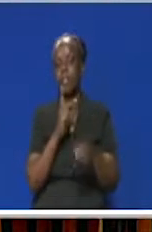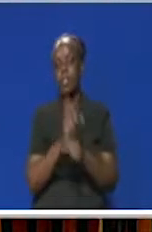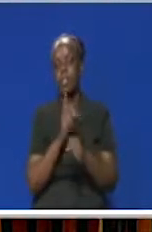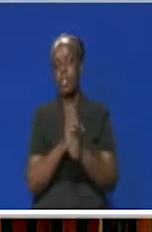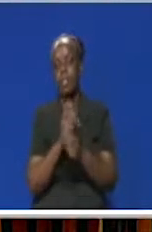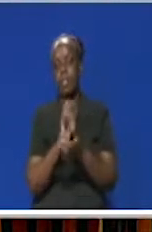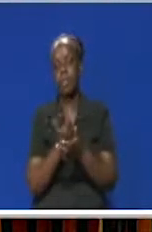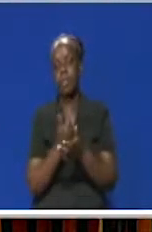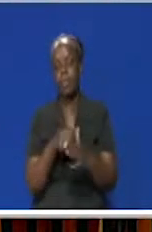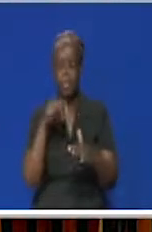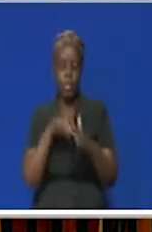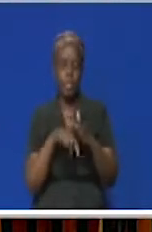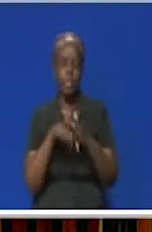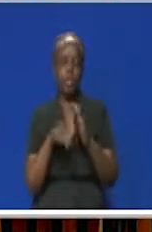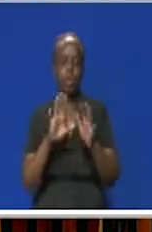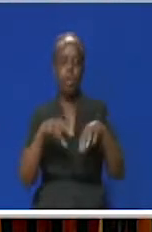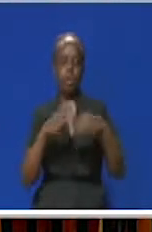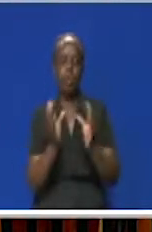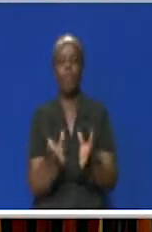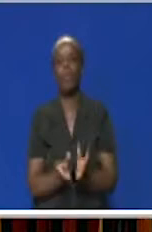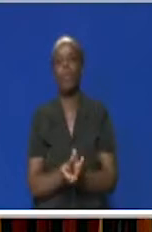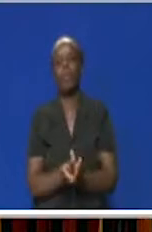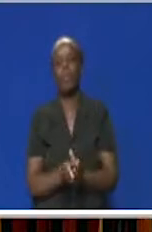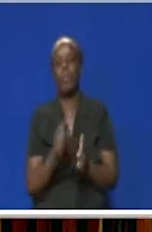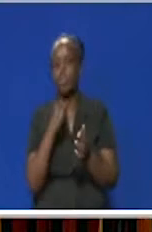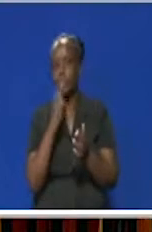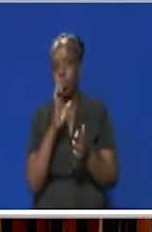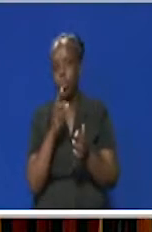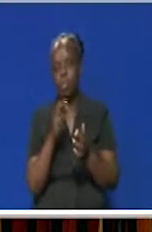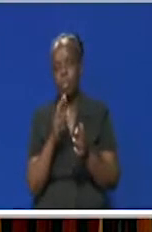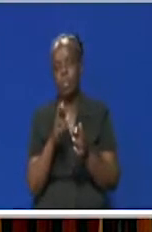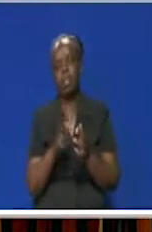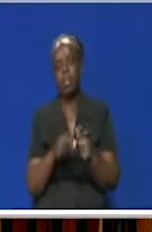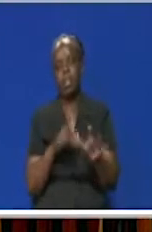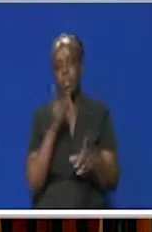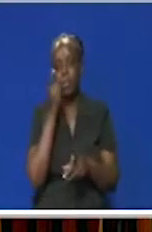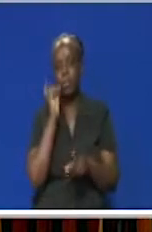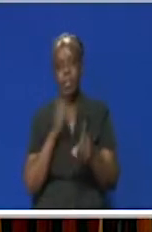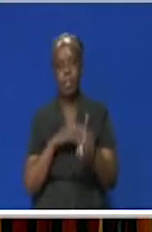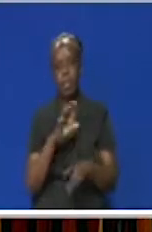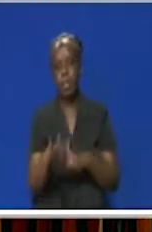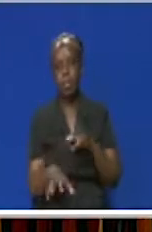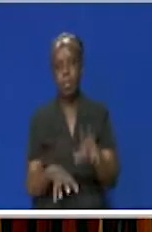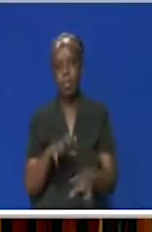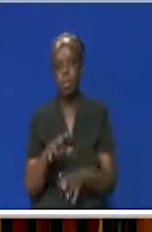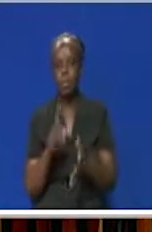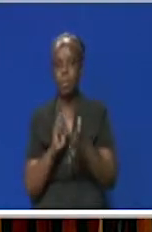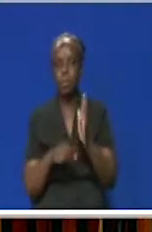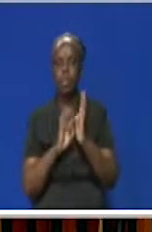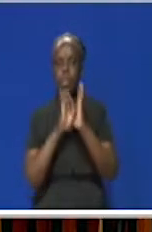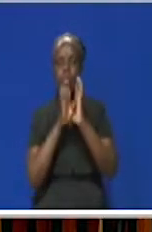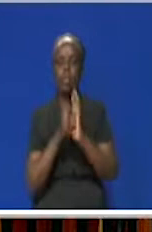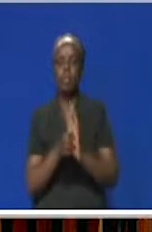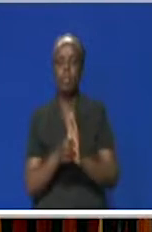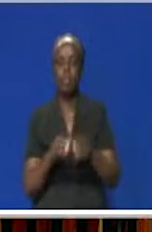few within your compound. Those are domestic animals. What are the examples that